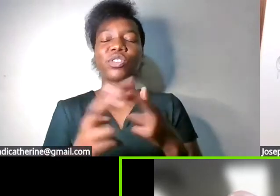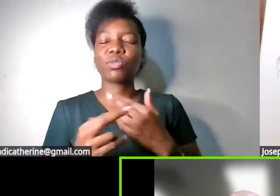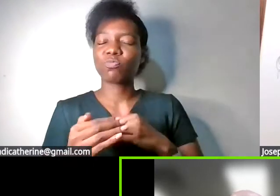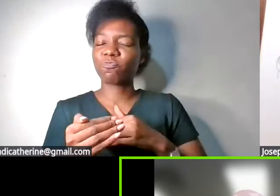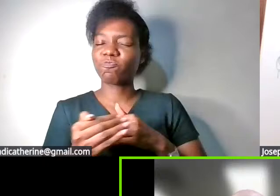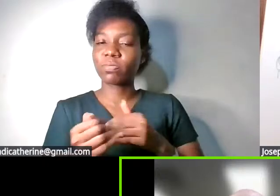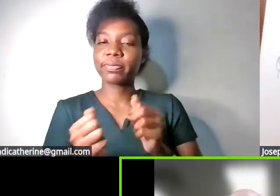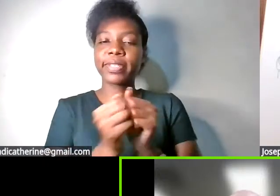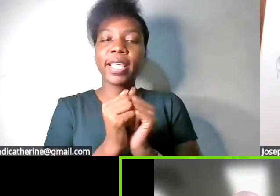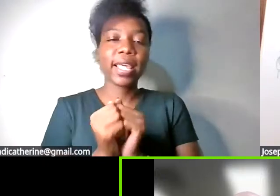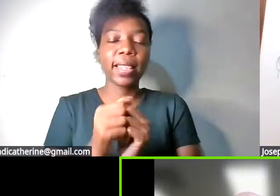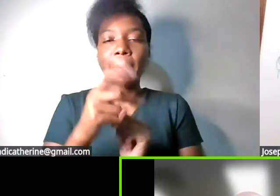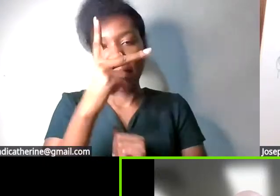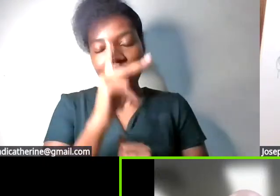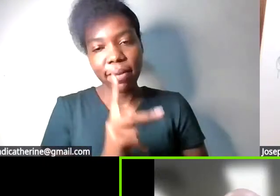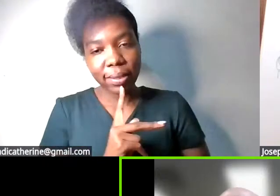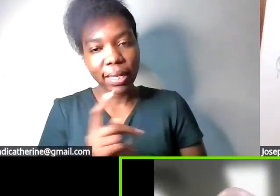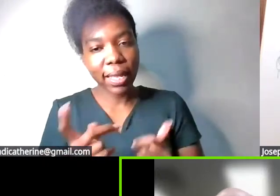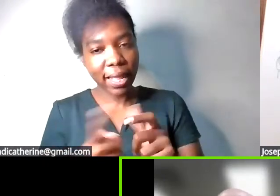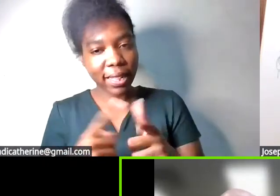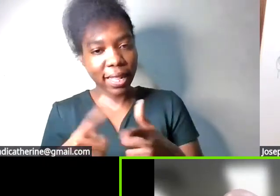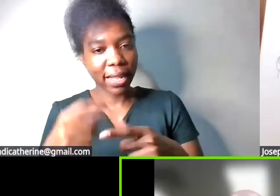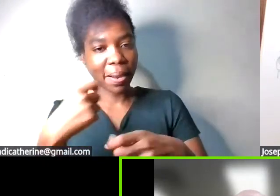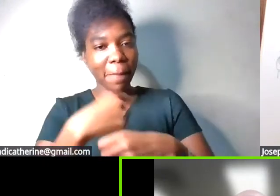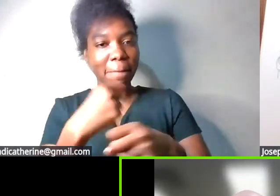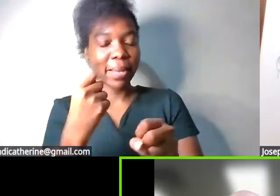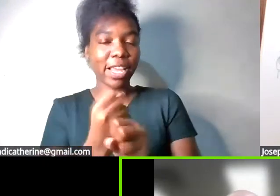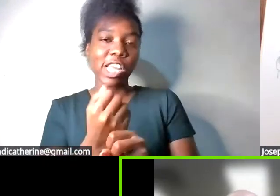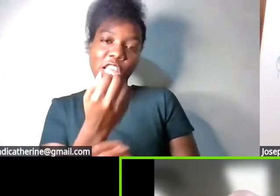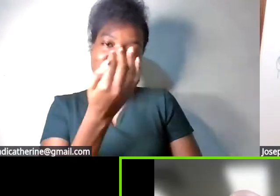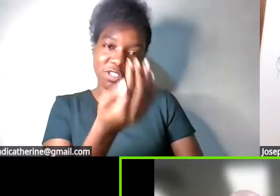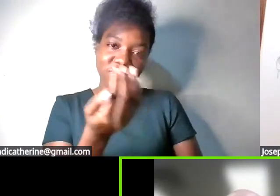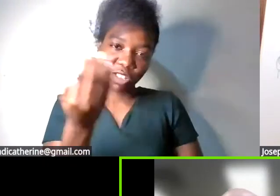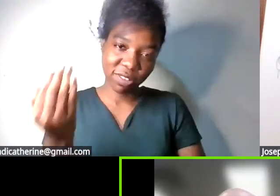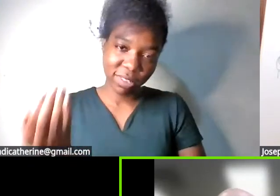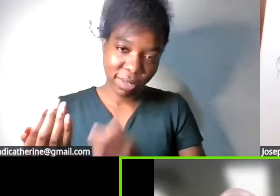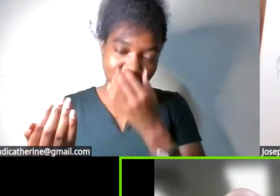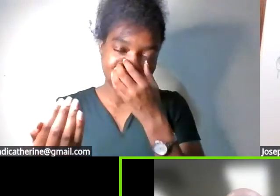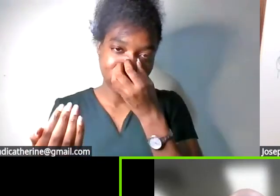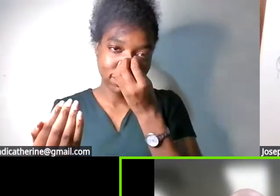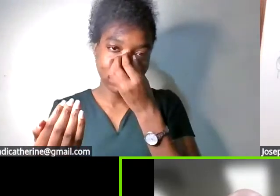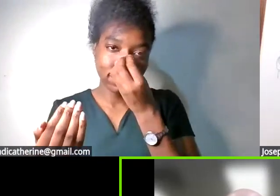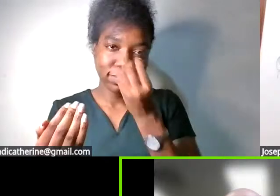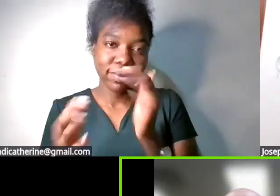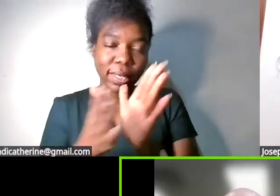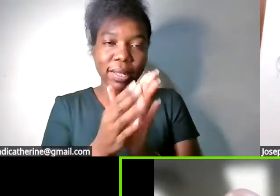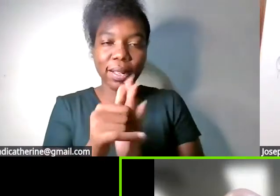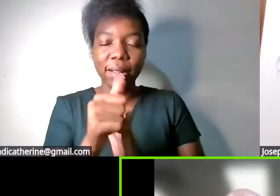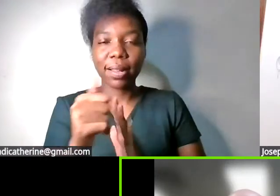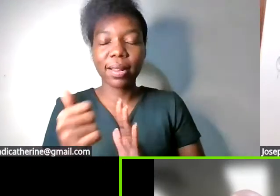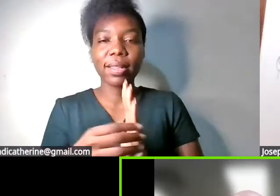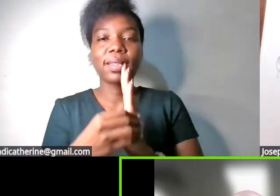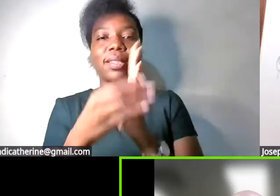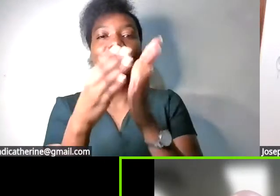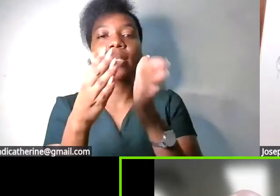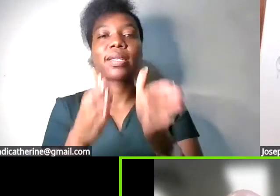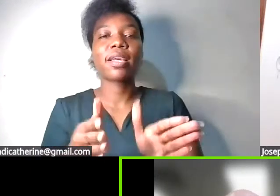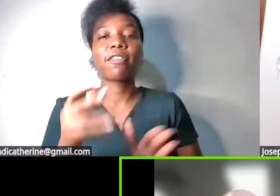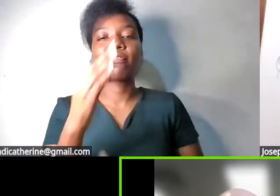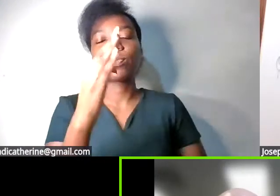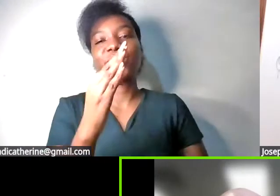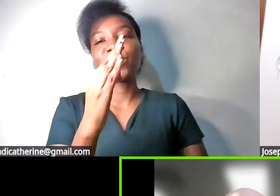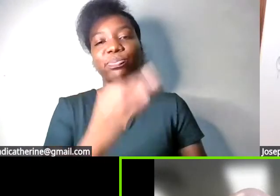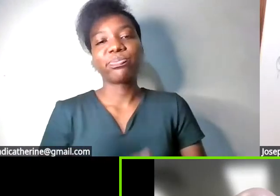help to make your children, to nurture your children into a successful leaders in the future.